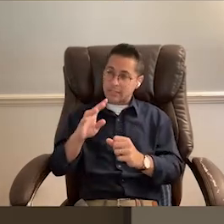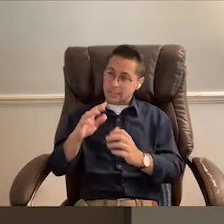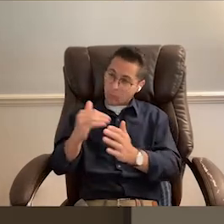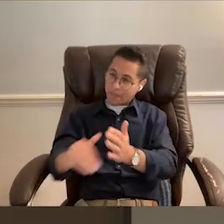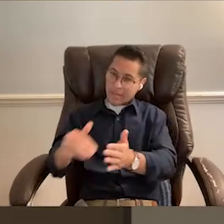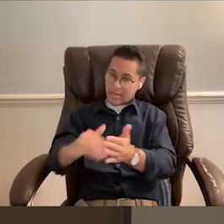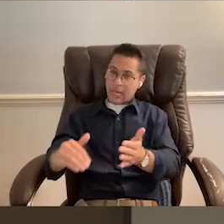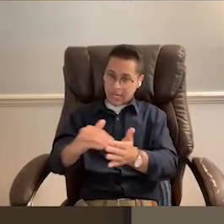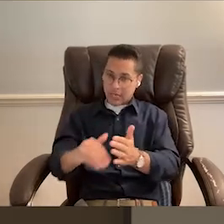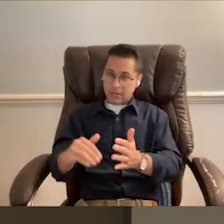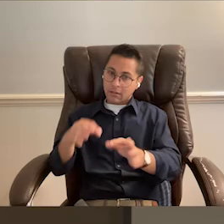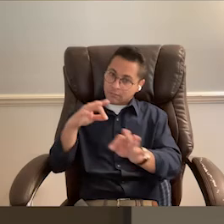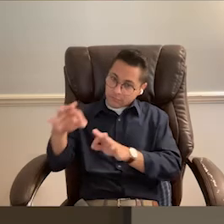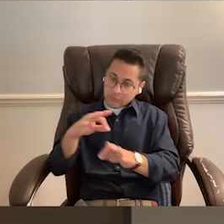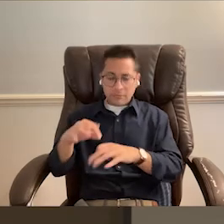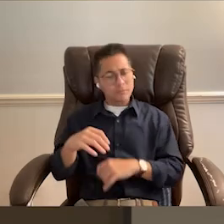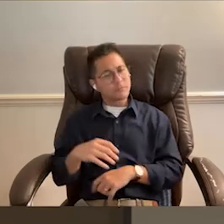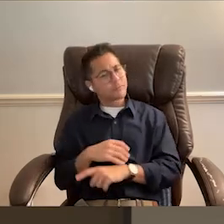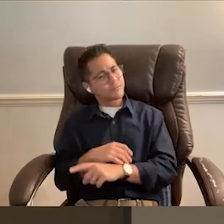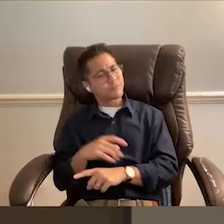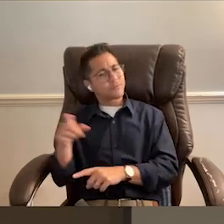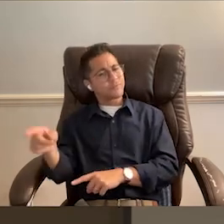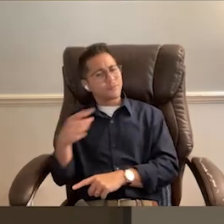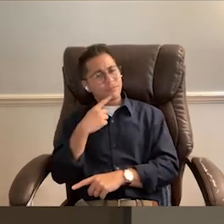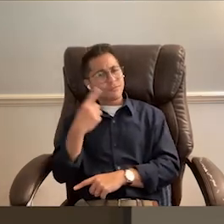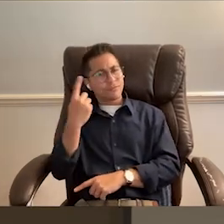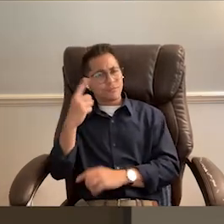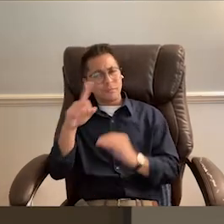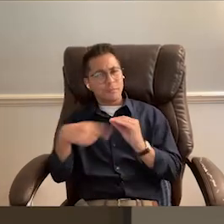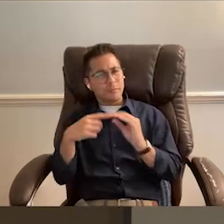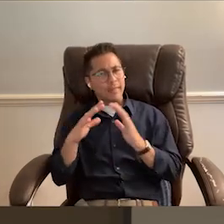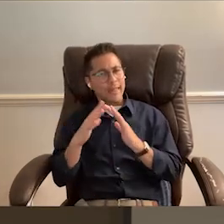sometimes it's really hard. Sometimes it's just that constant repeating of it,